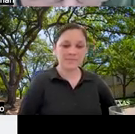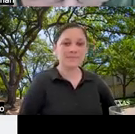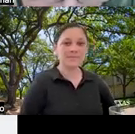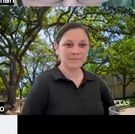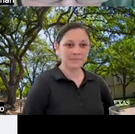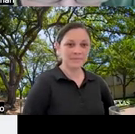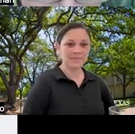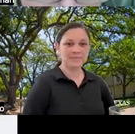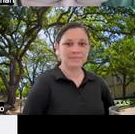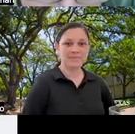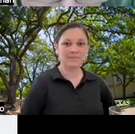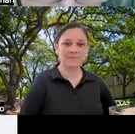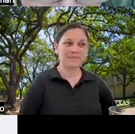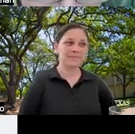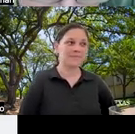do?